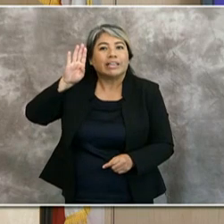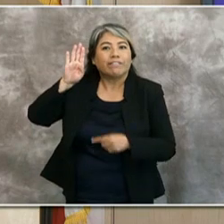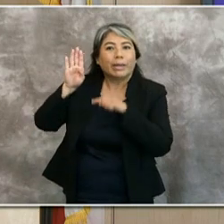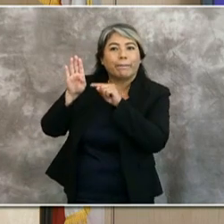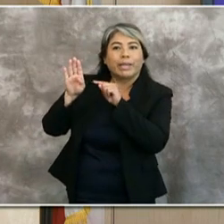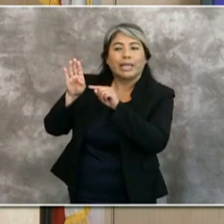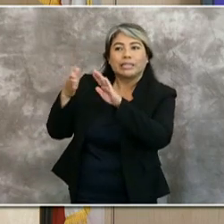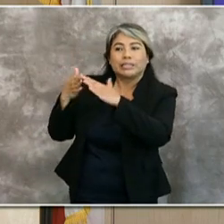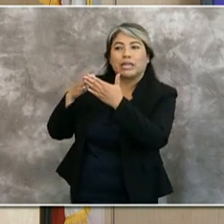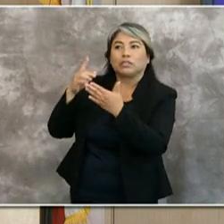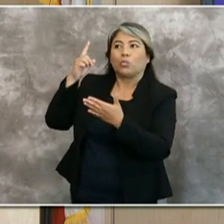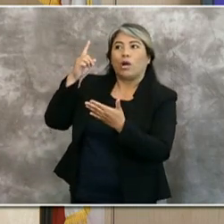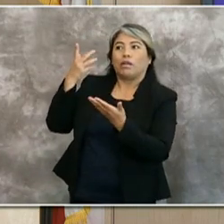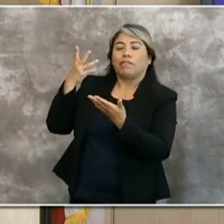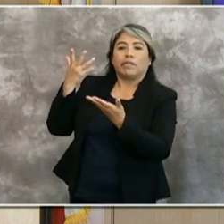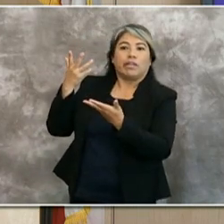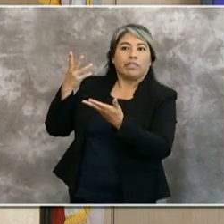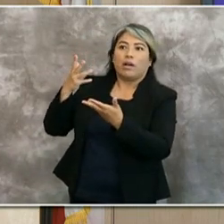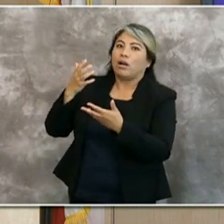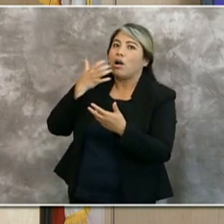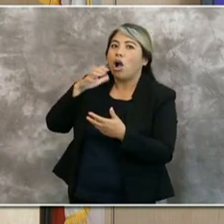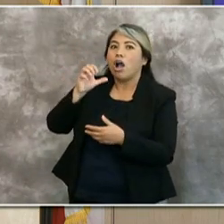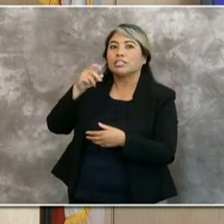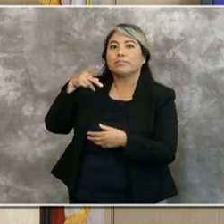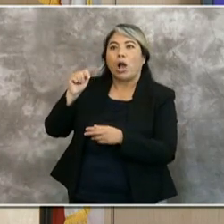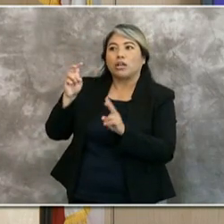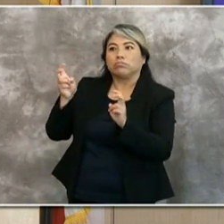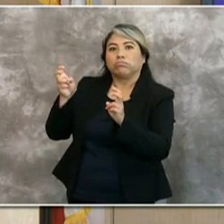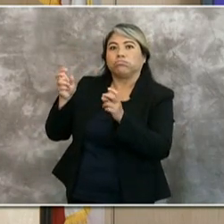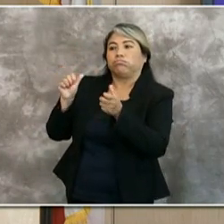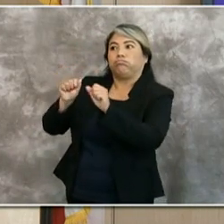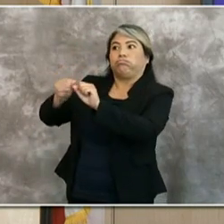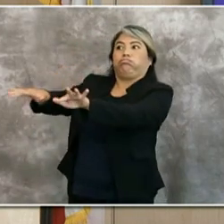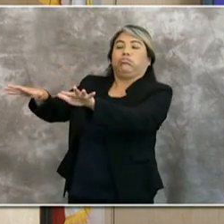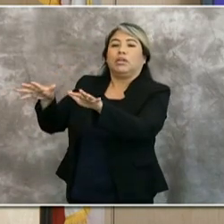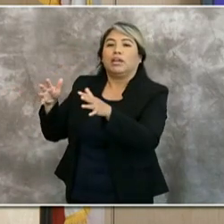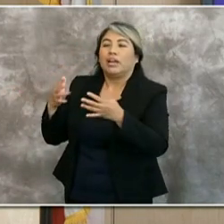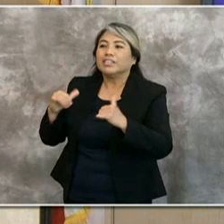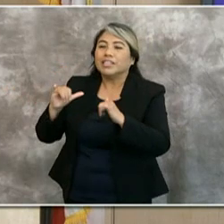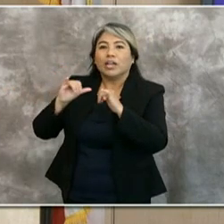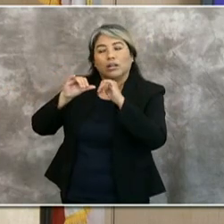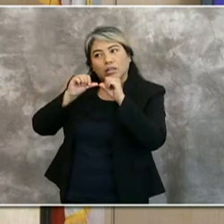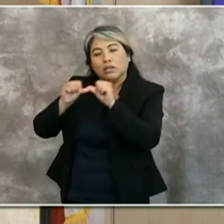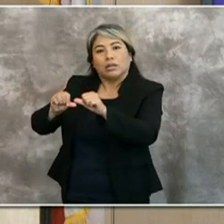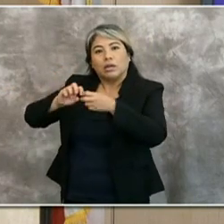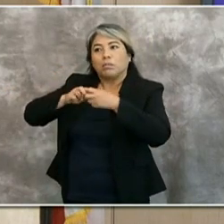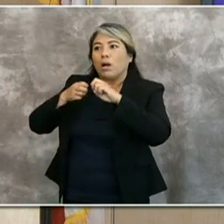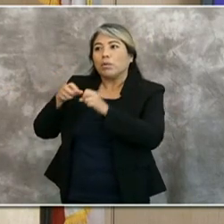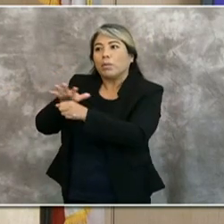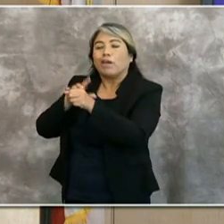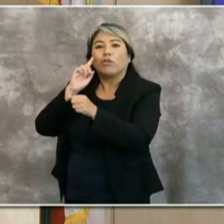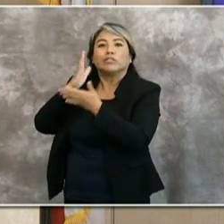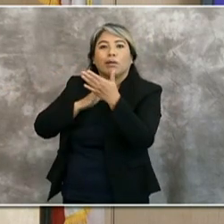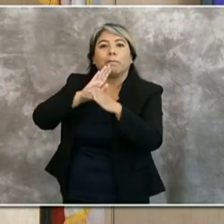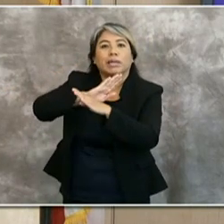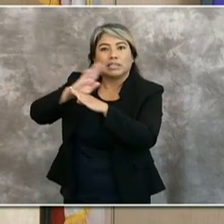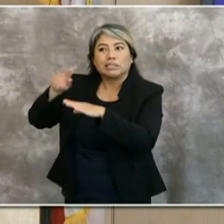is one of the latest hotspots and continues to obviously be a problem area for some businesses.